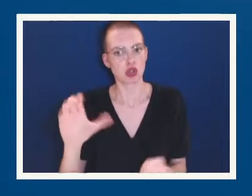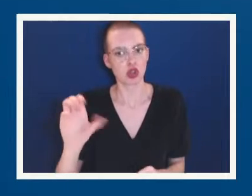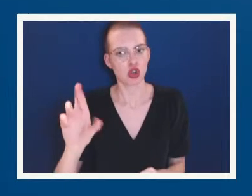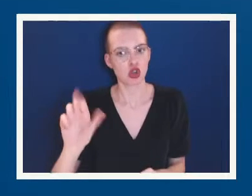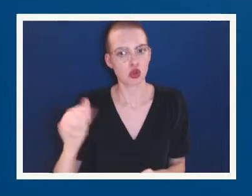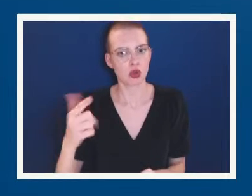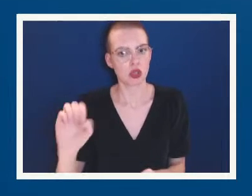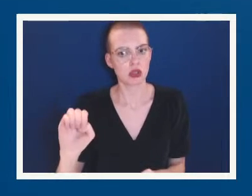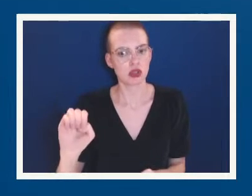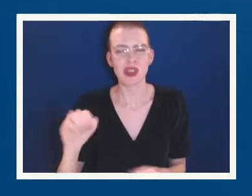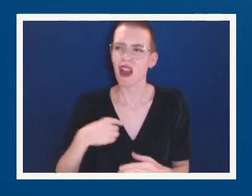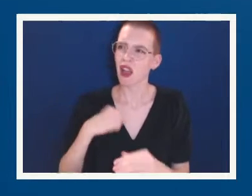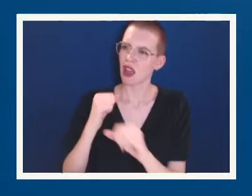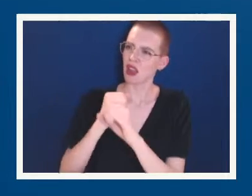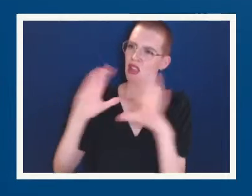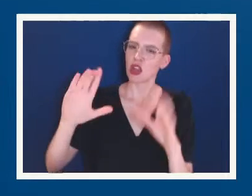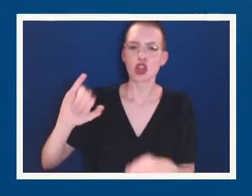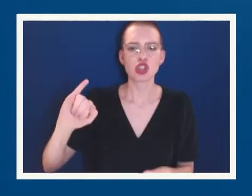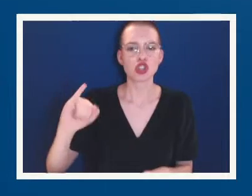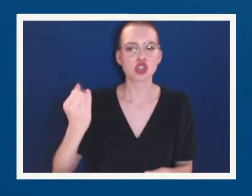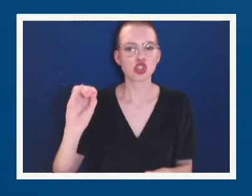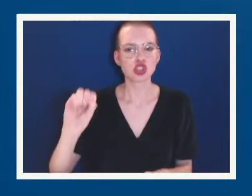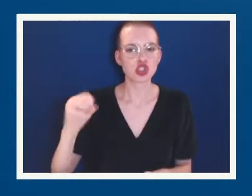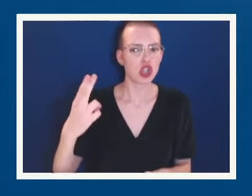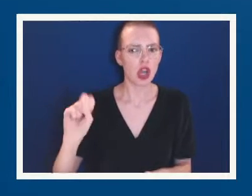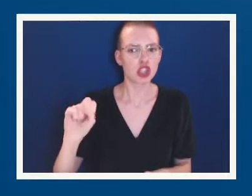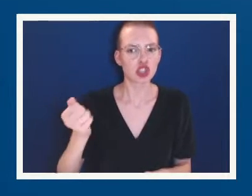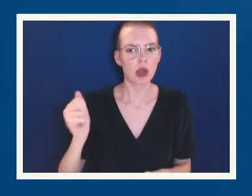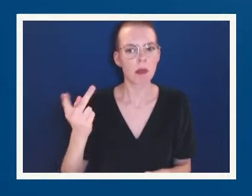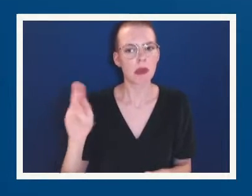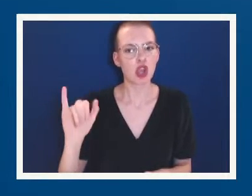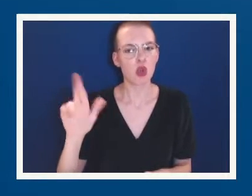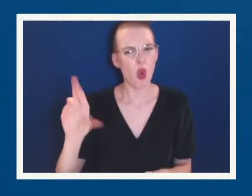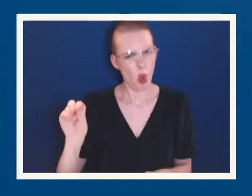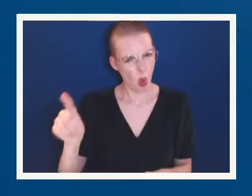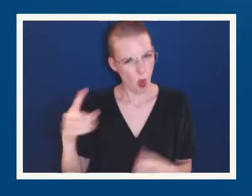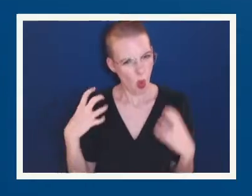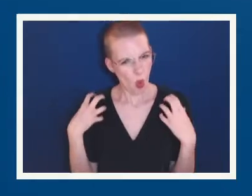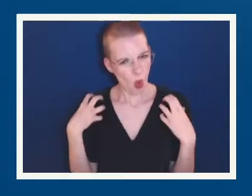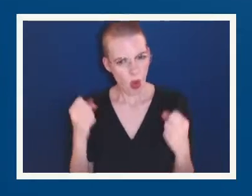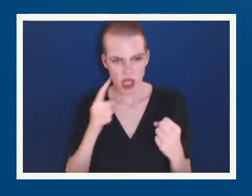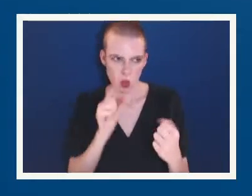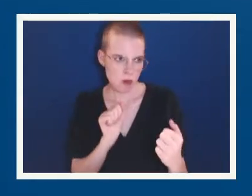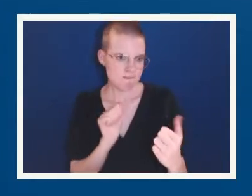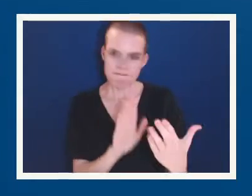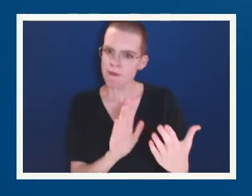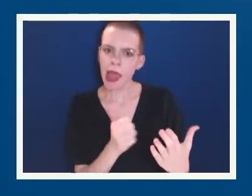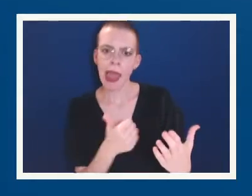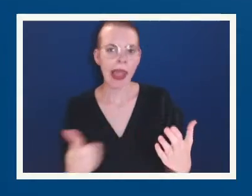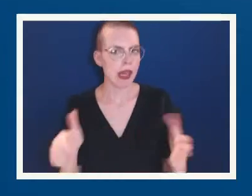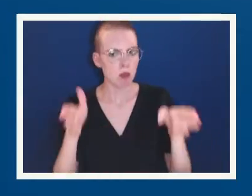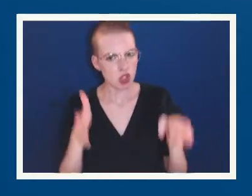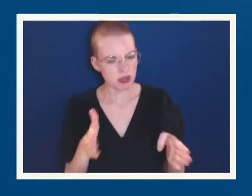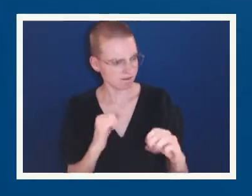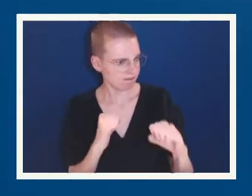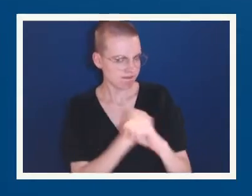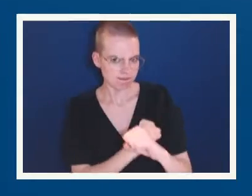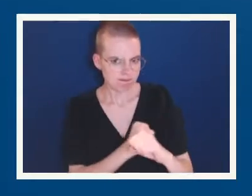on anyone and back down to no one. And we saw that in 2020.